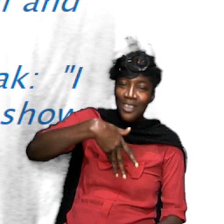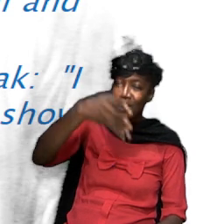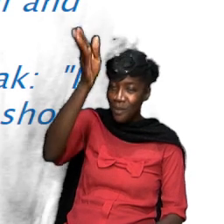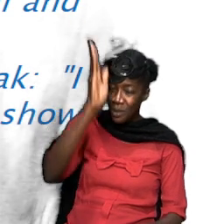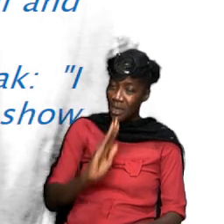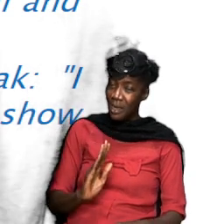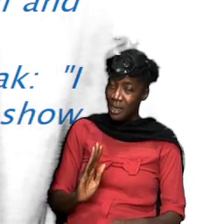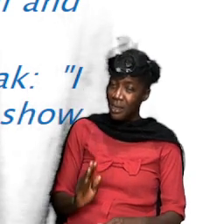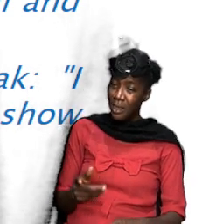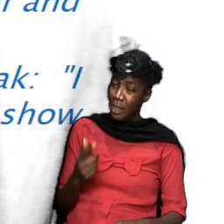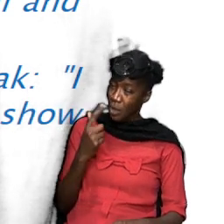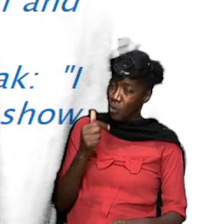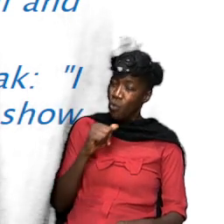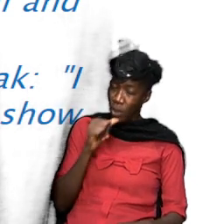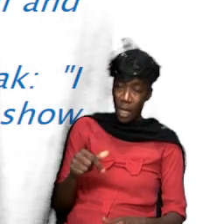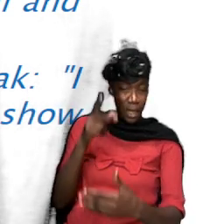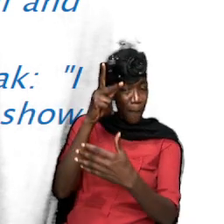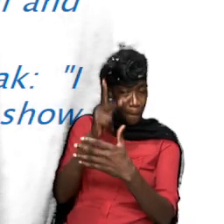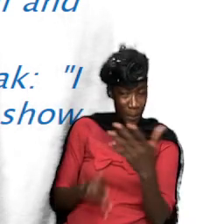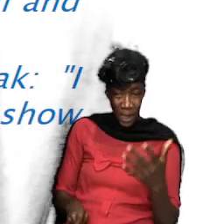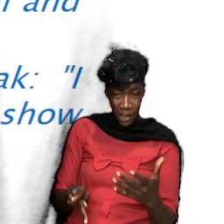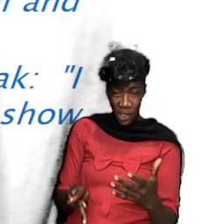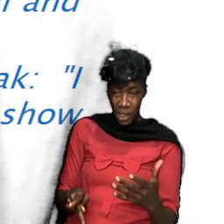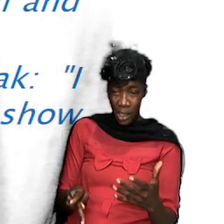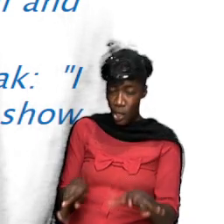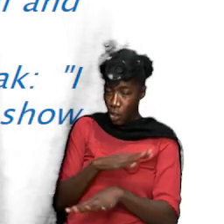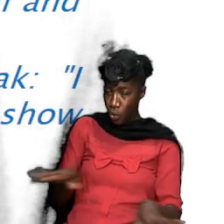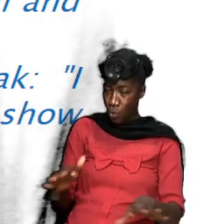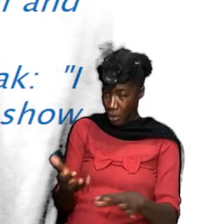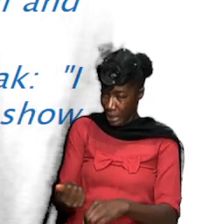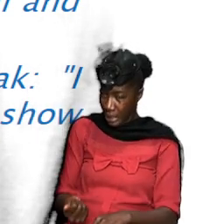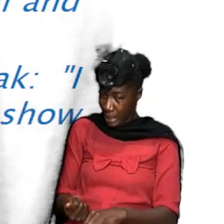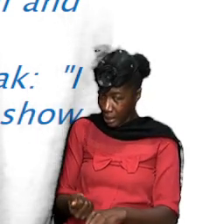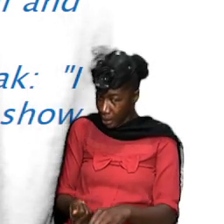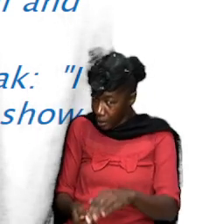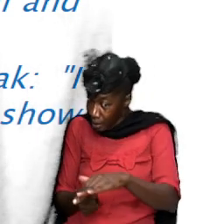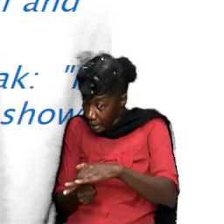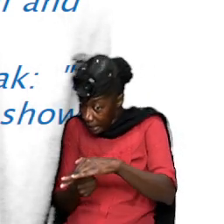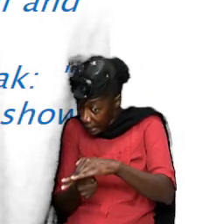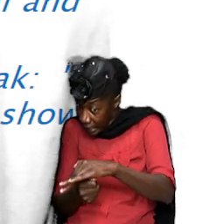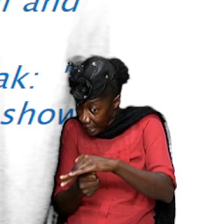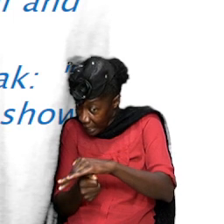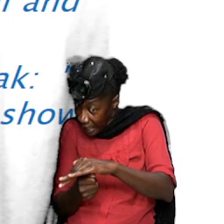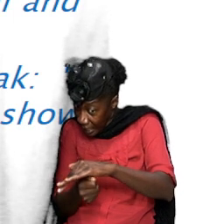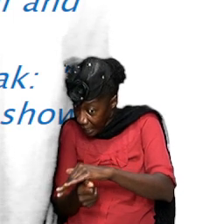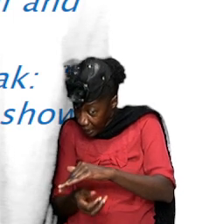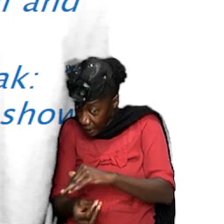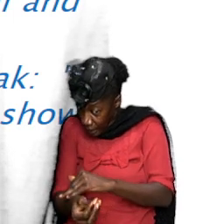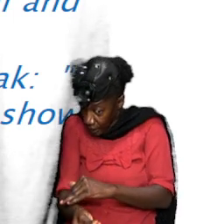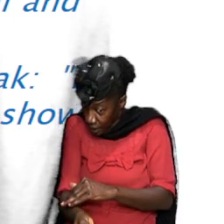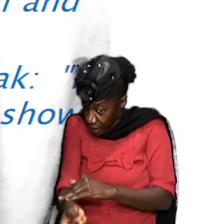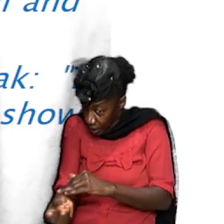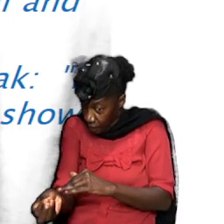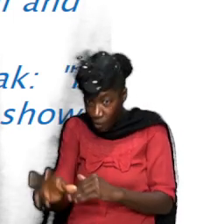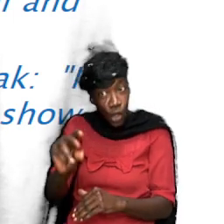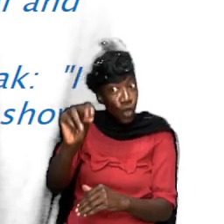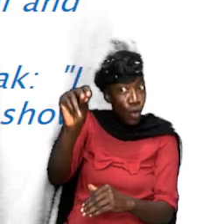God who is not partial, nor does not take bribes. So you can't say to God, say, God, look here.